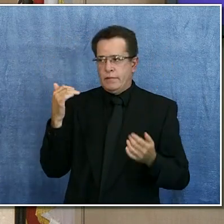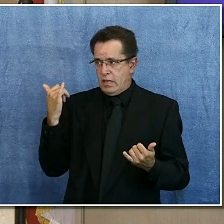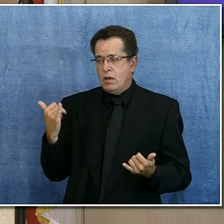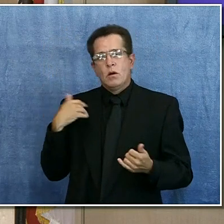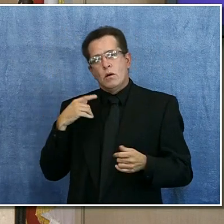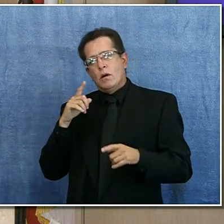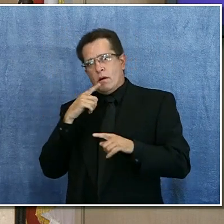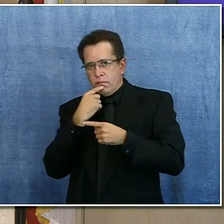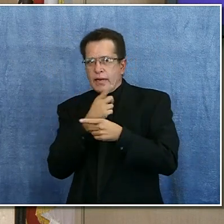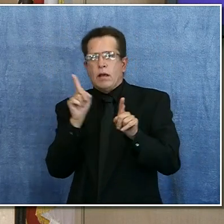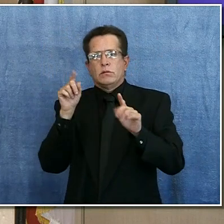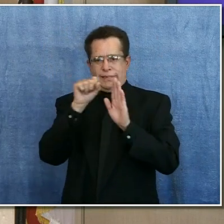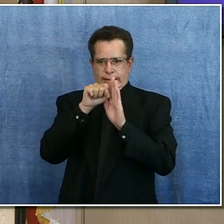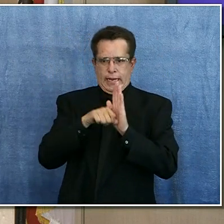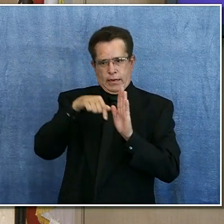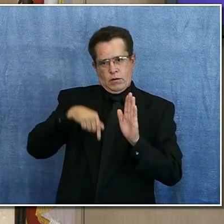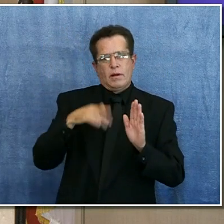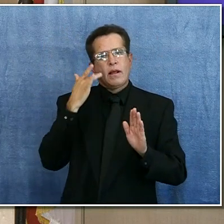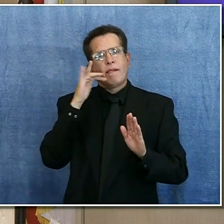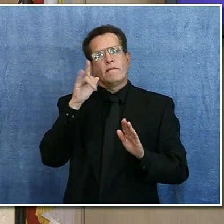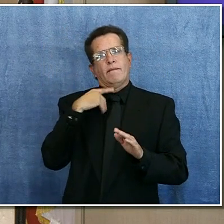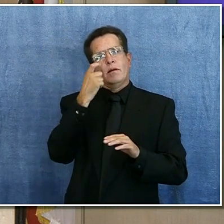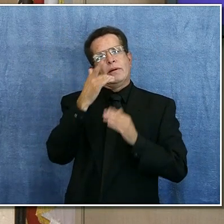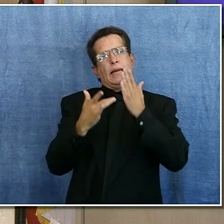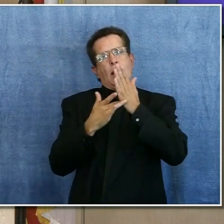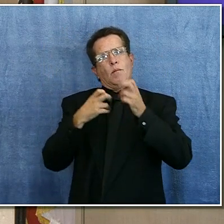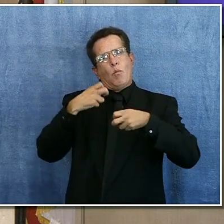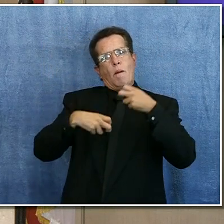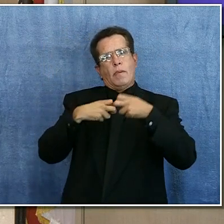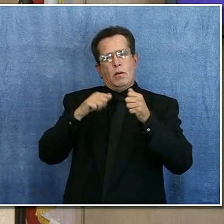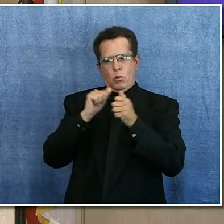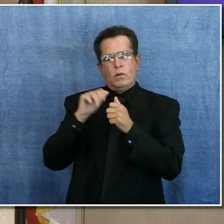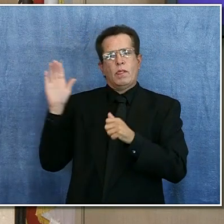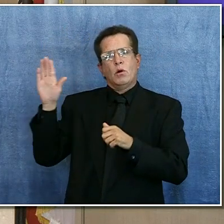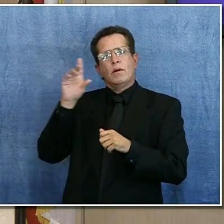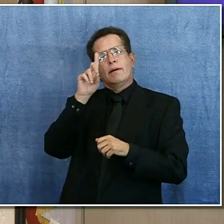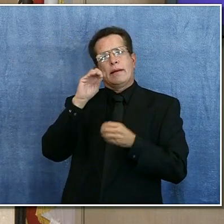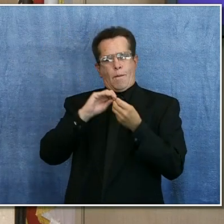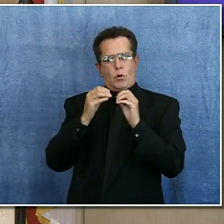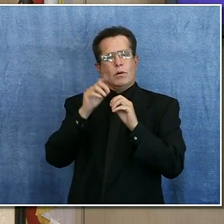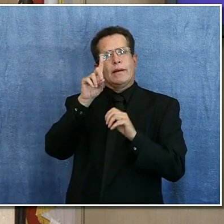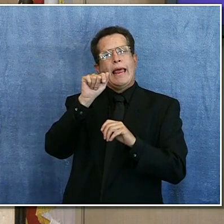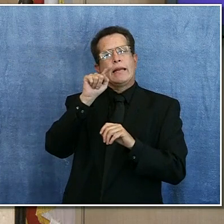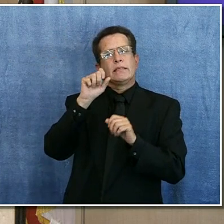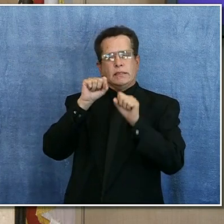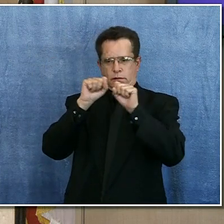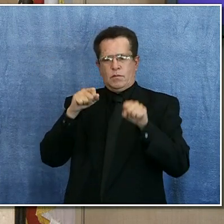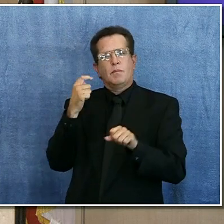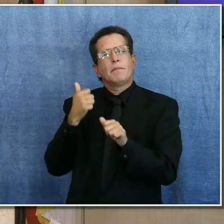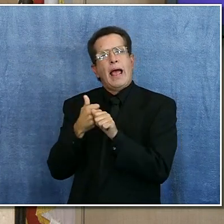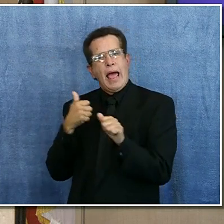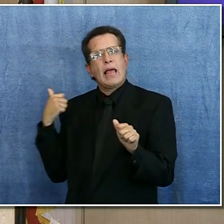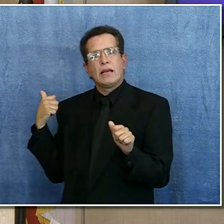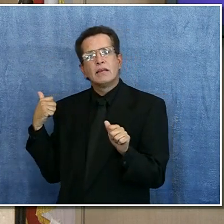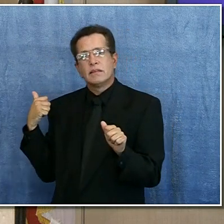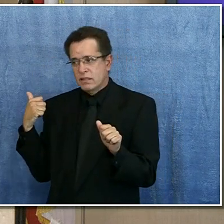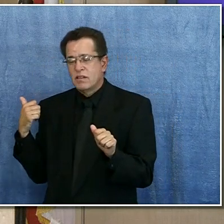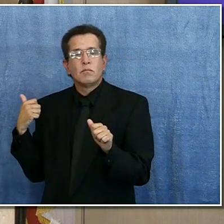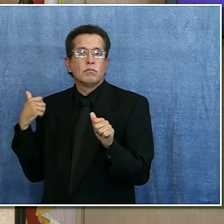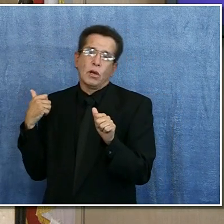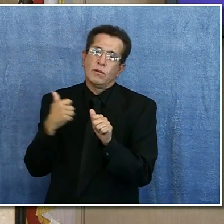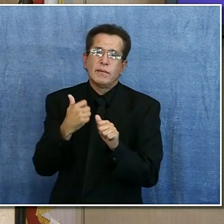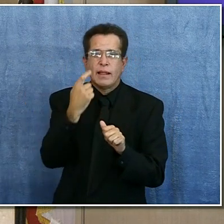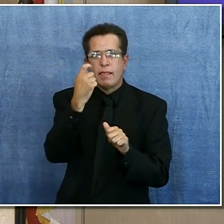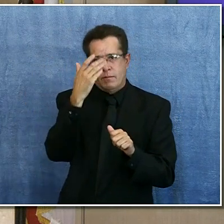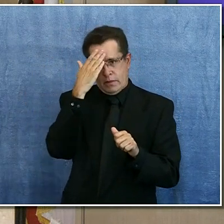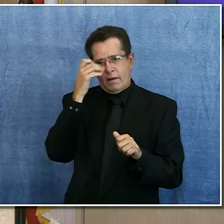state of California is having technical issues with the data system being used to track COVID-19 test results. This is primarily